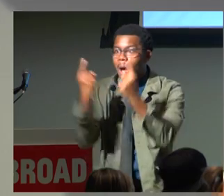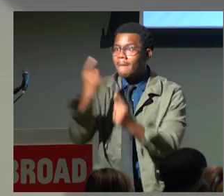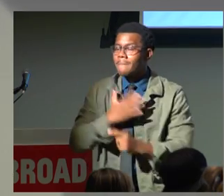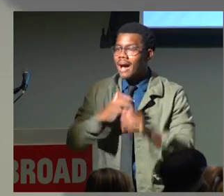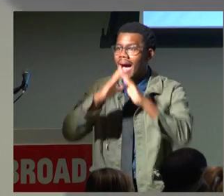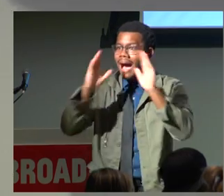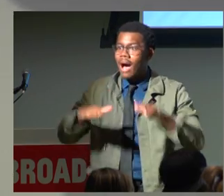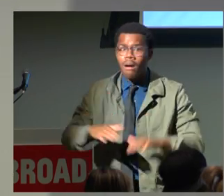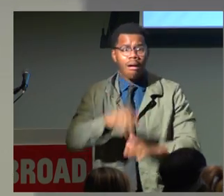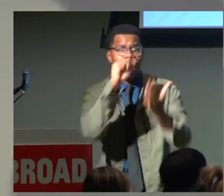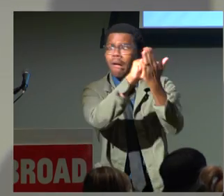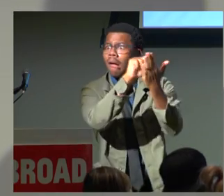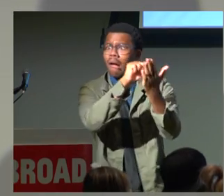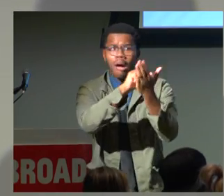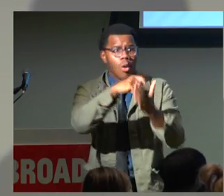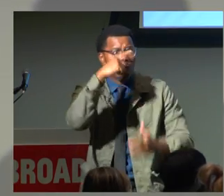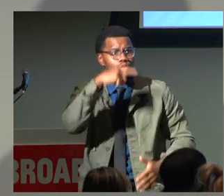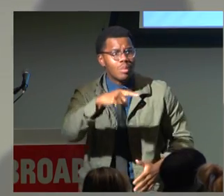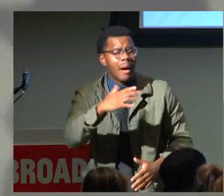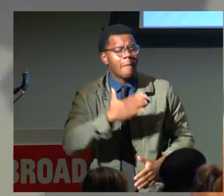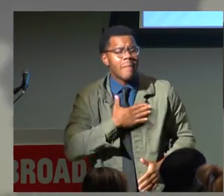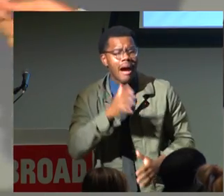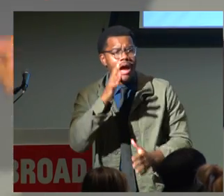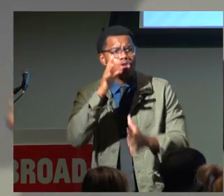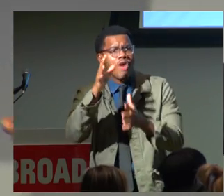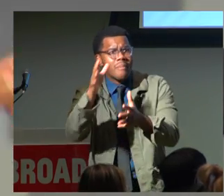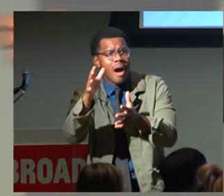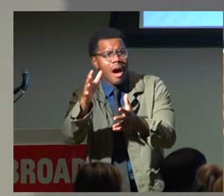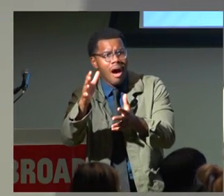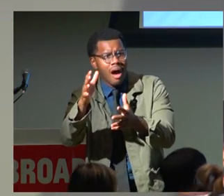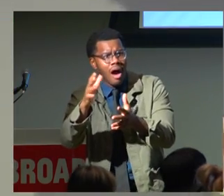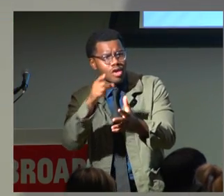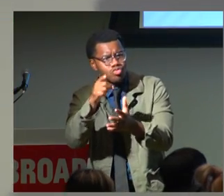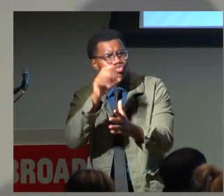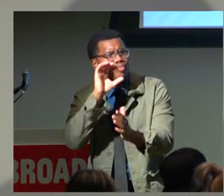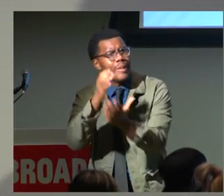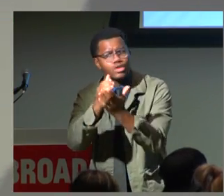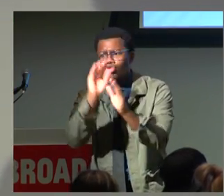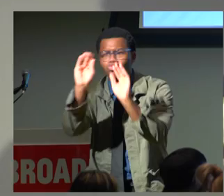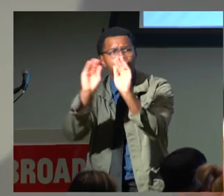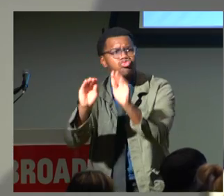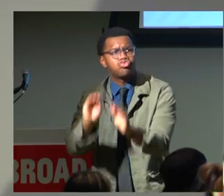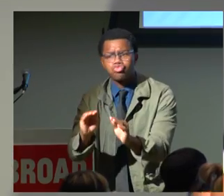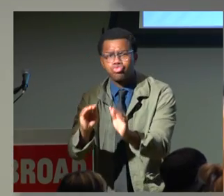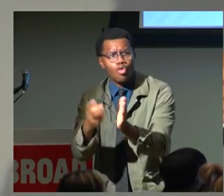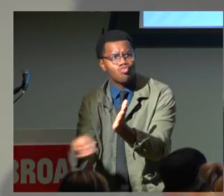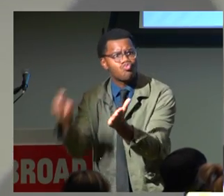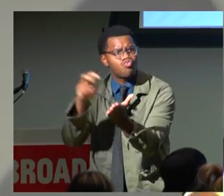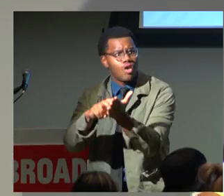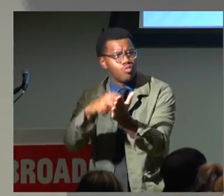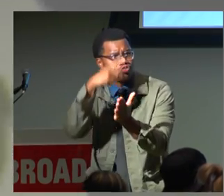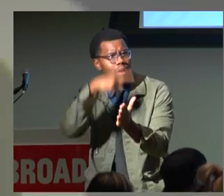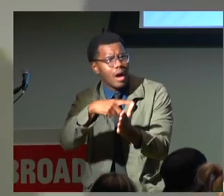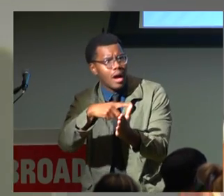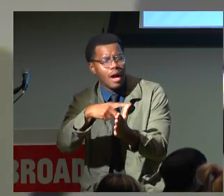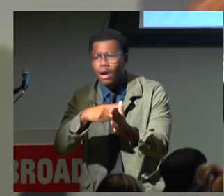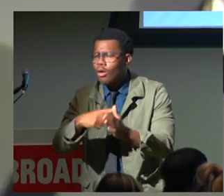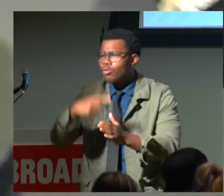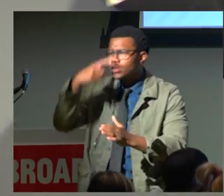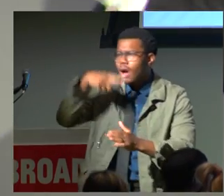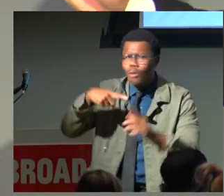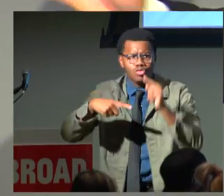you make a work of art about my grandmother, bring her back too? Like, can you bring to my uncle and bring her back? You are